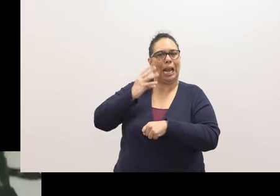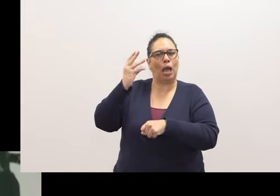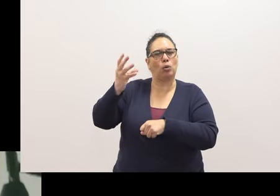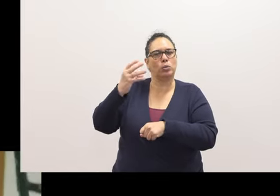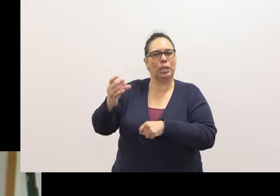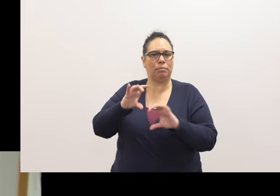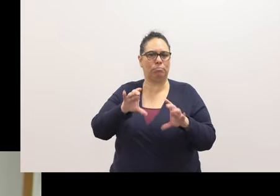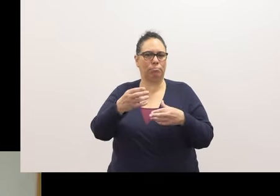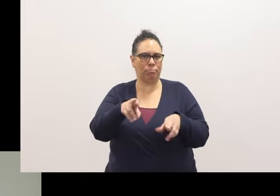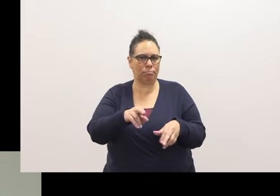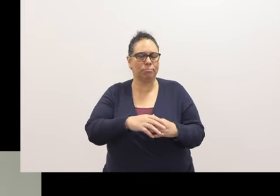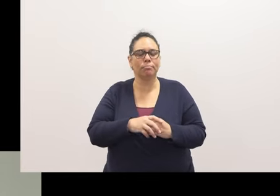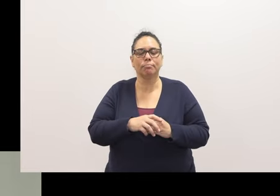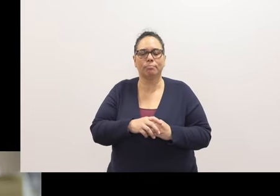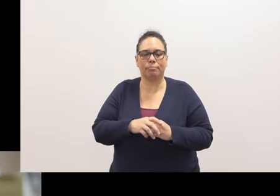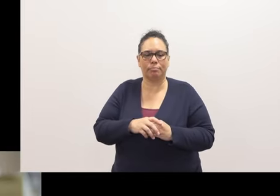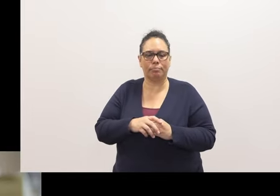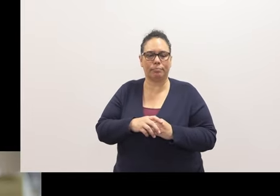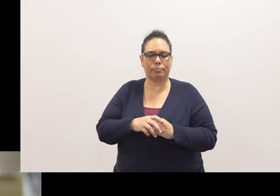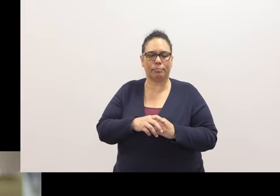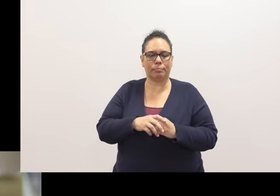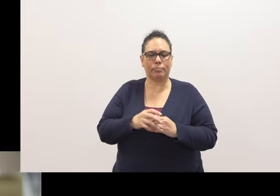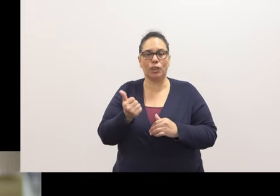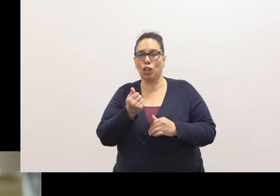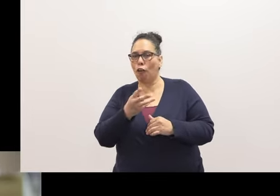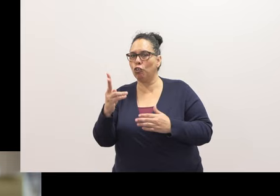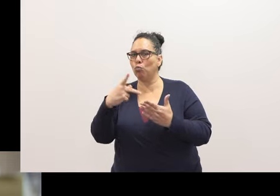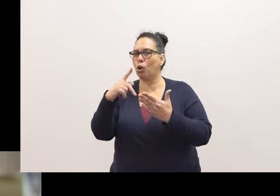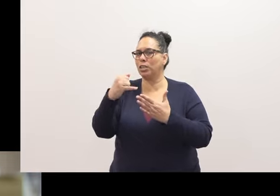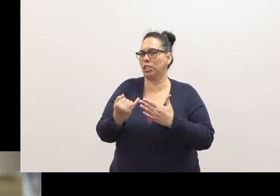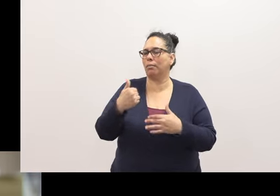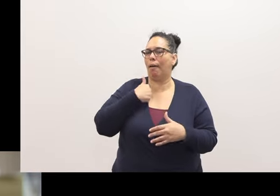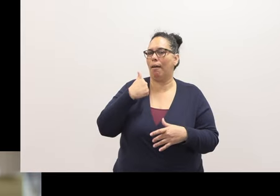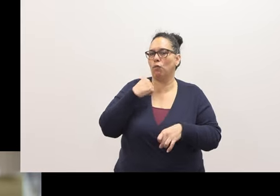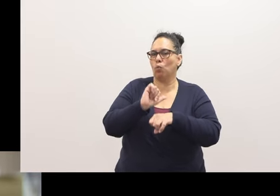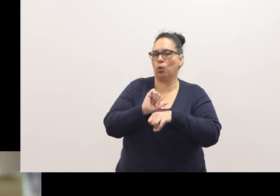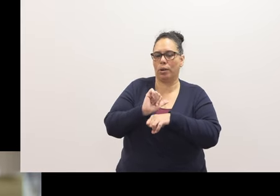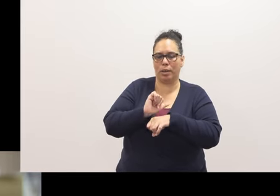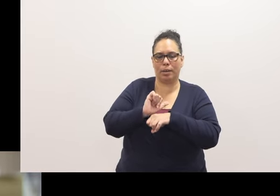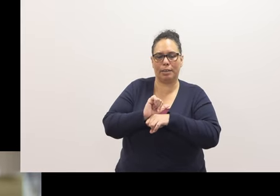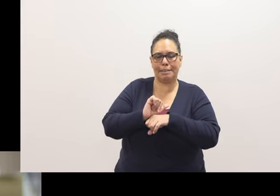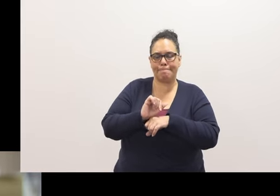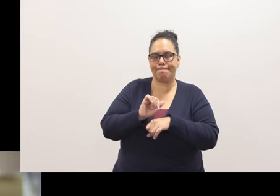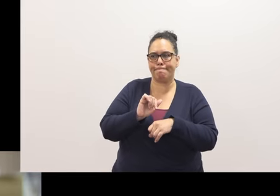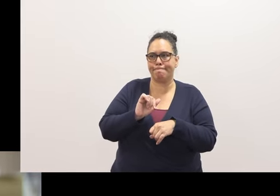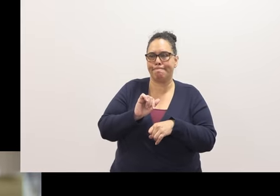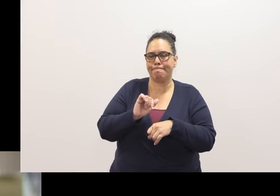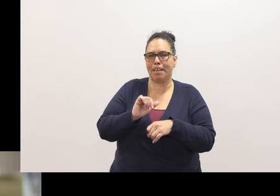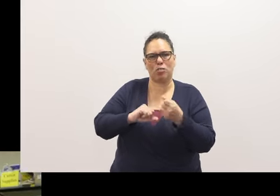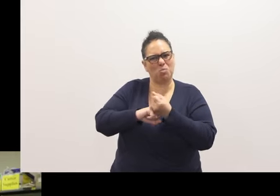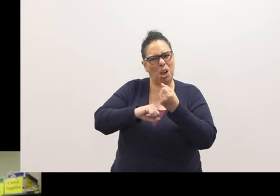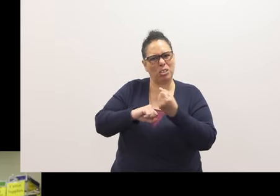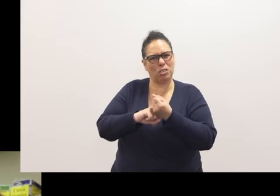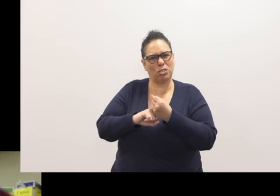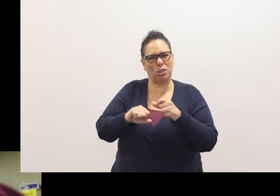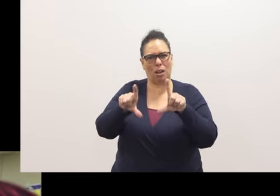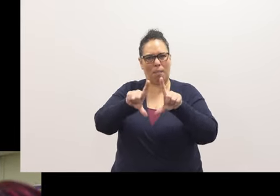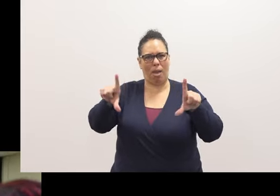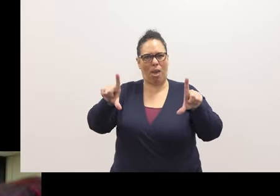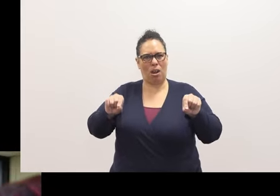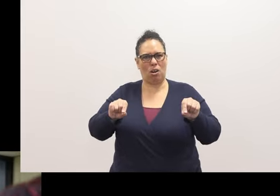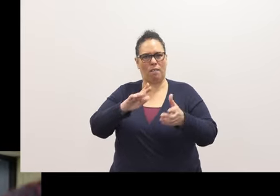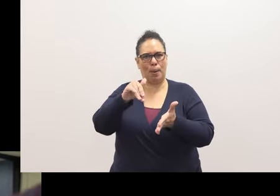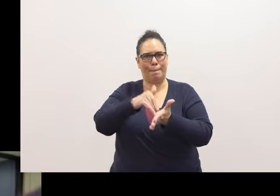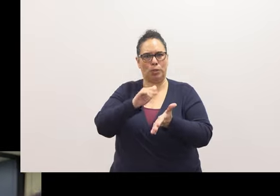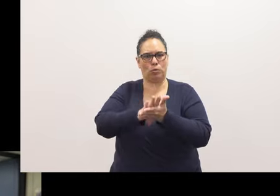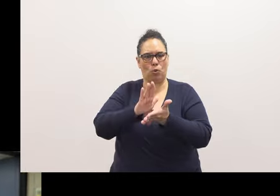academic setting. A couple of projects I've worked on, there was this sponsor banner for a middle school,